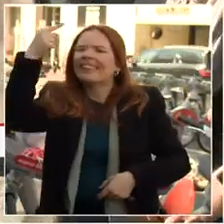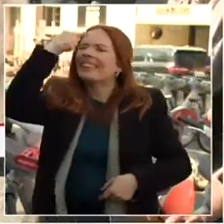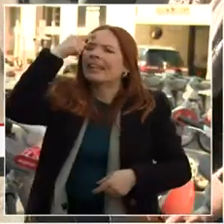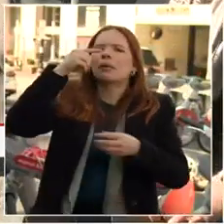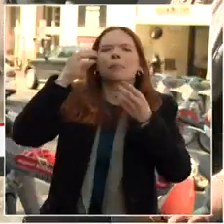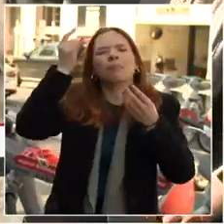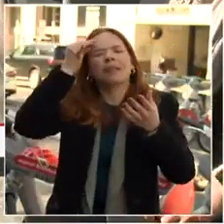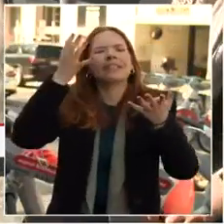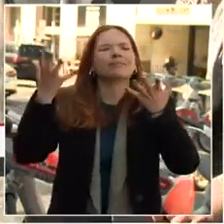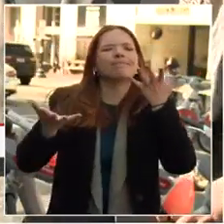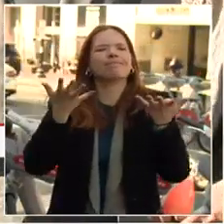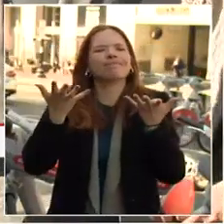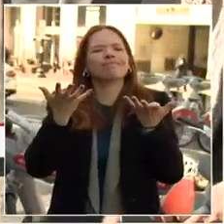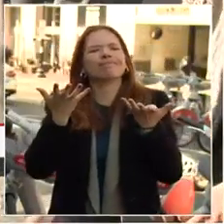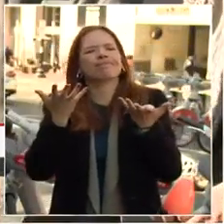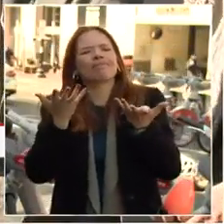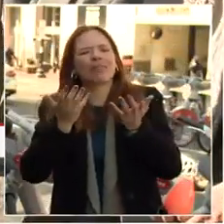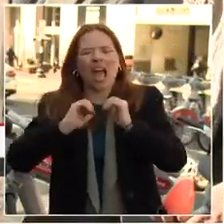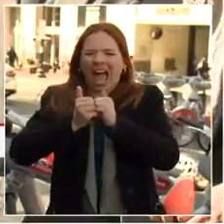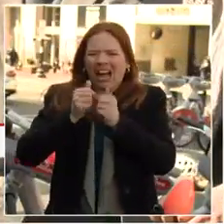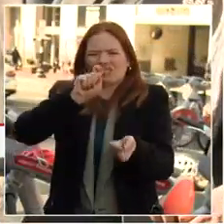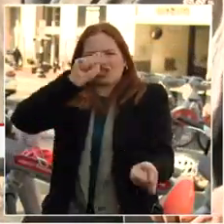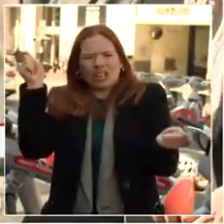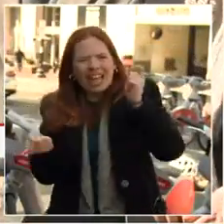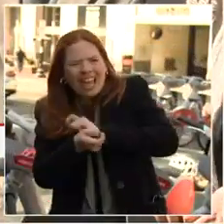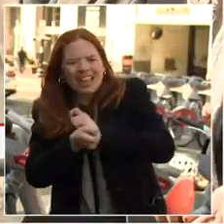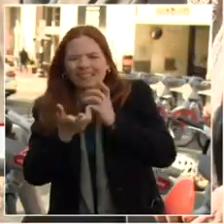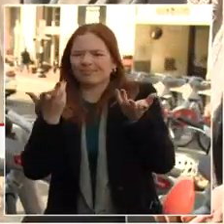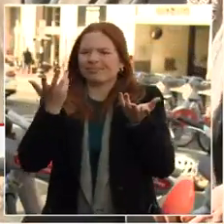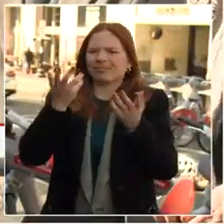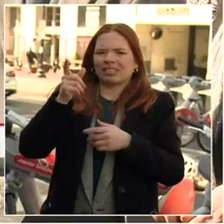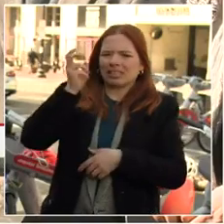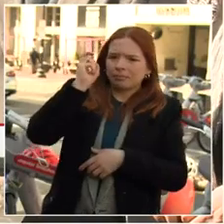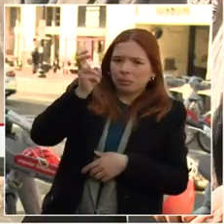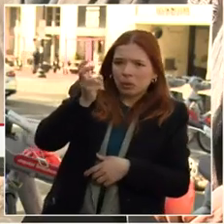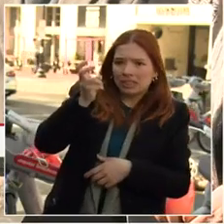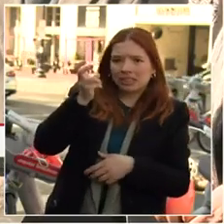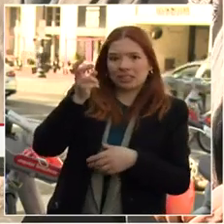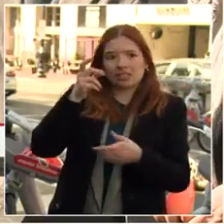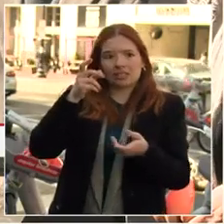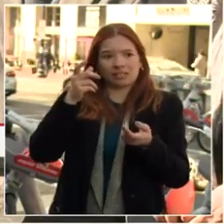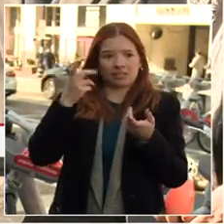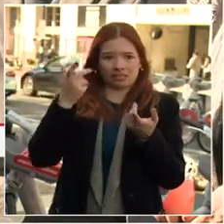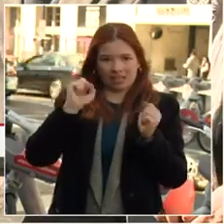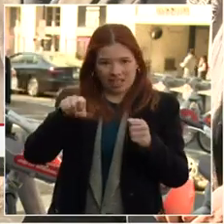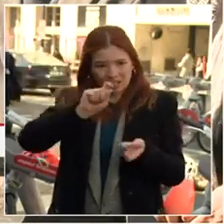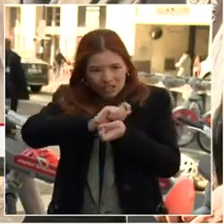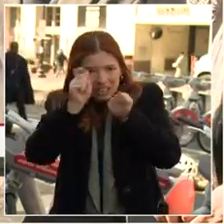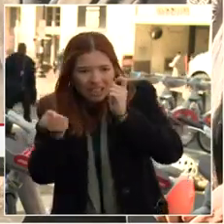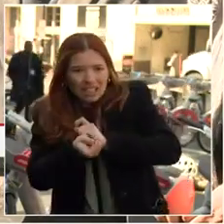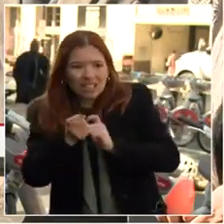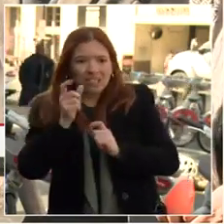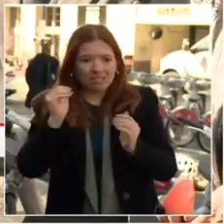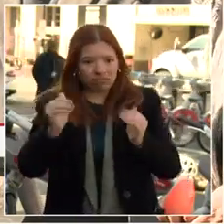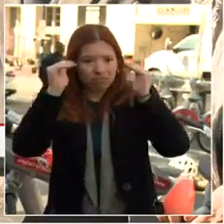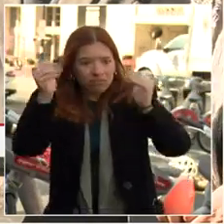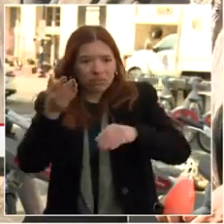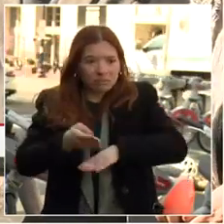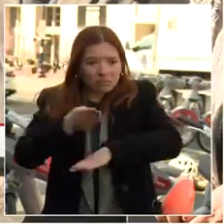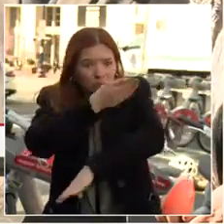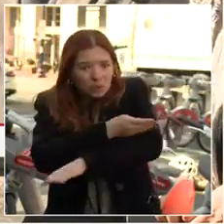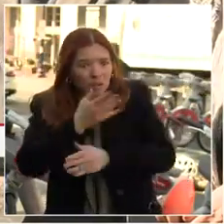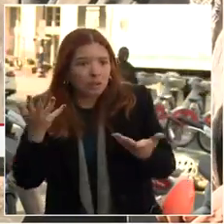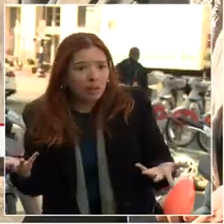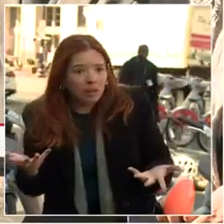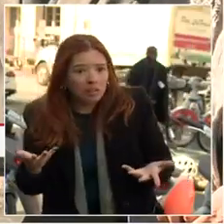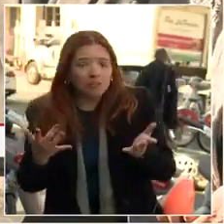both our transportation systems and our public space can really be transformed, whether it's through the use of technology or